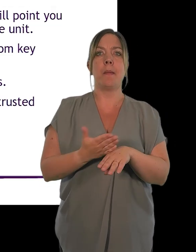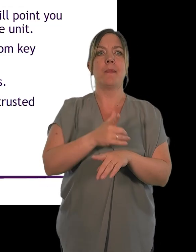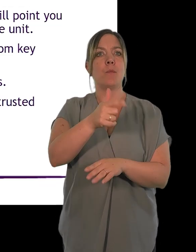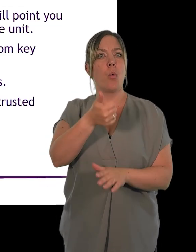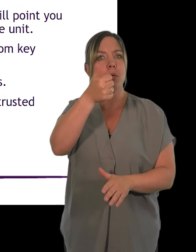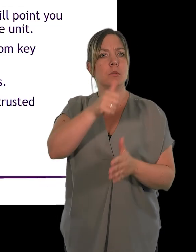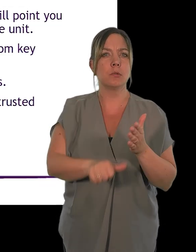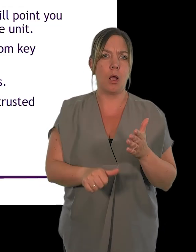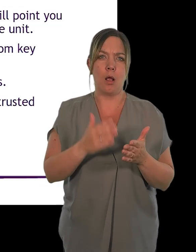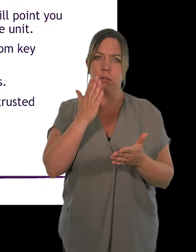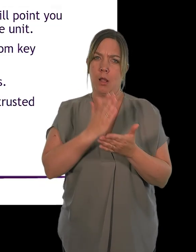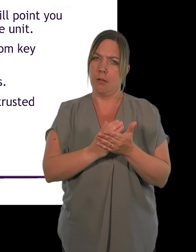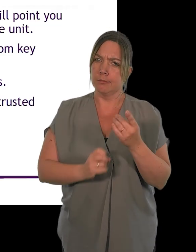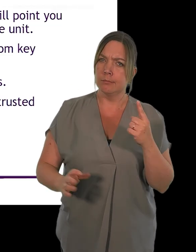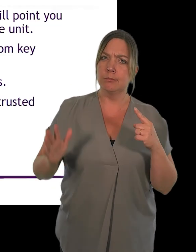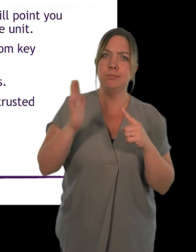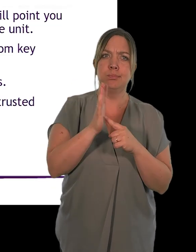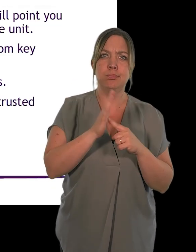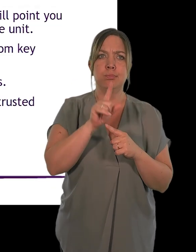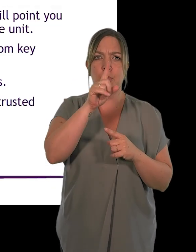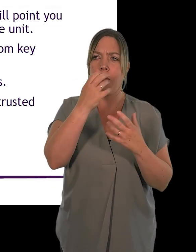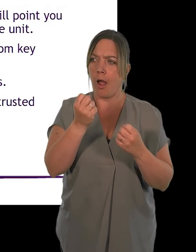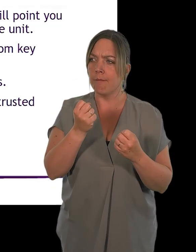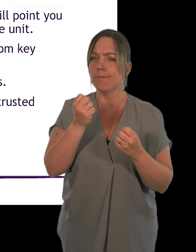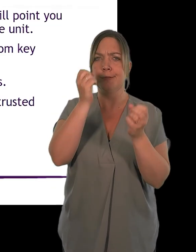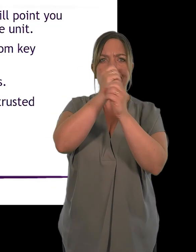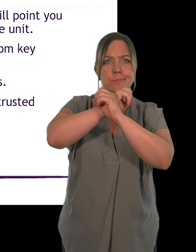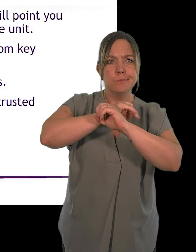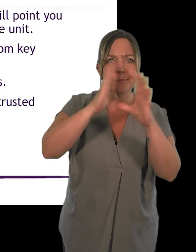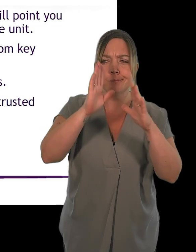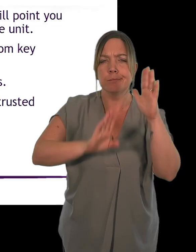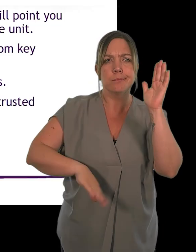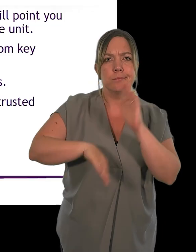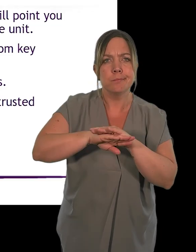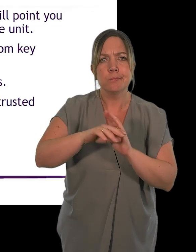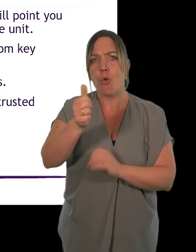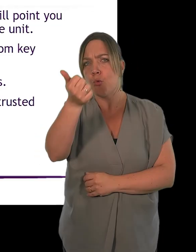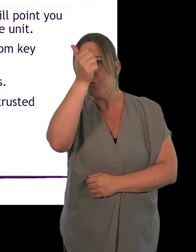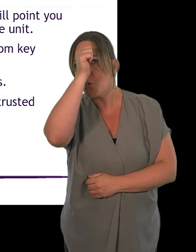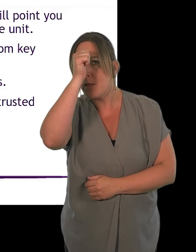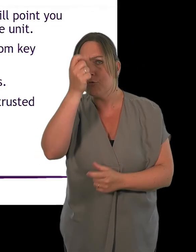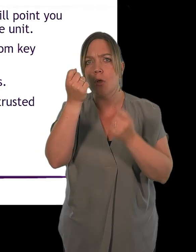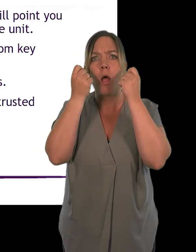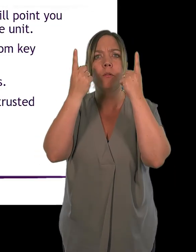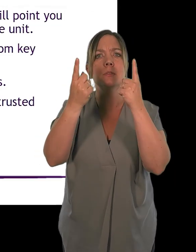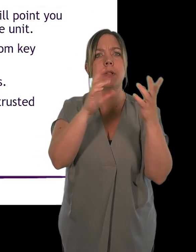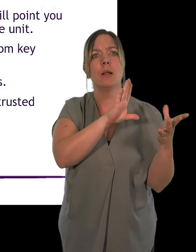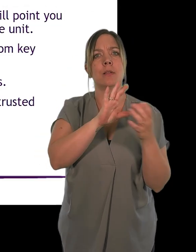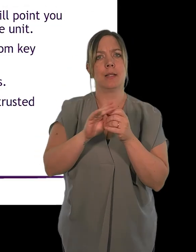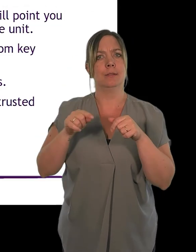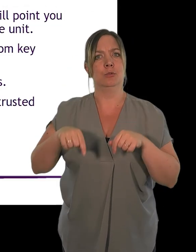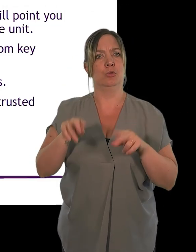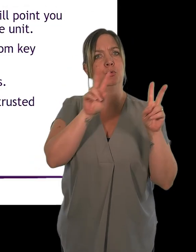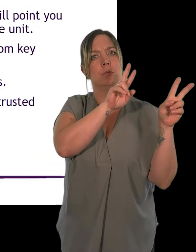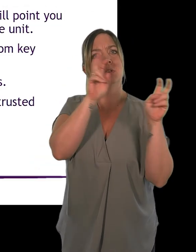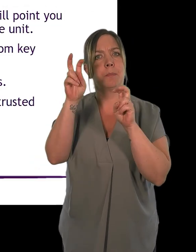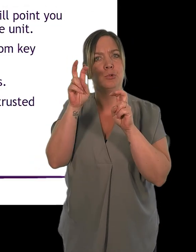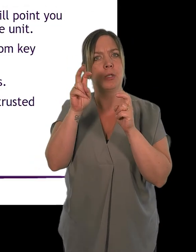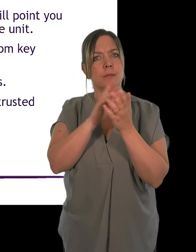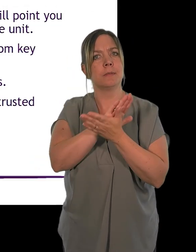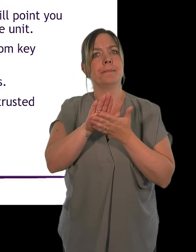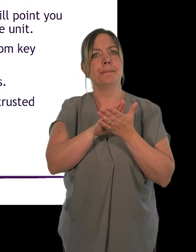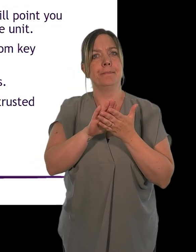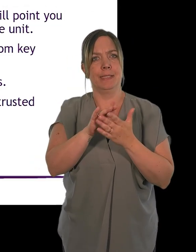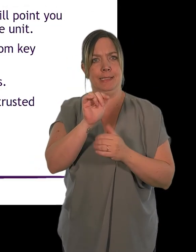and understanding of the subject matter. This will allow you to expand on knowledge that you